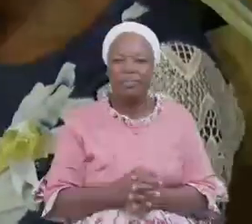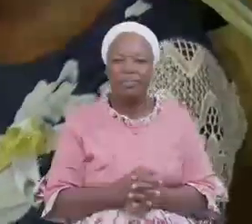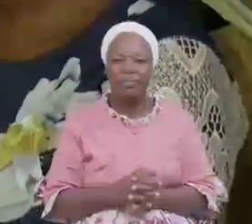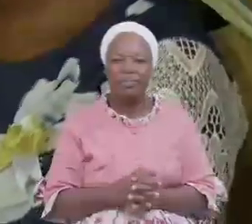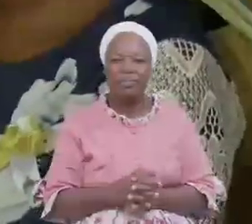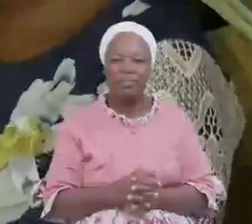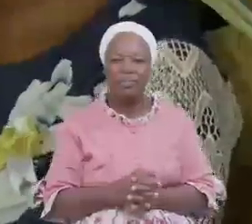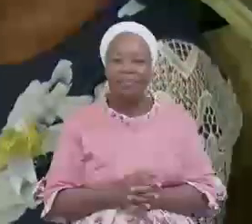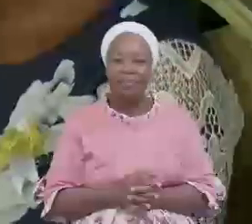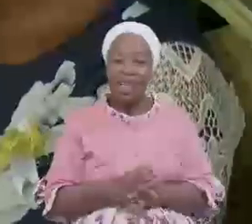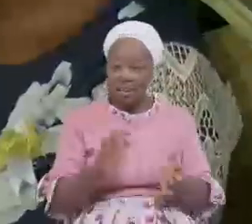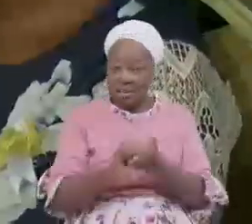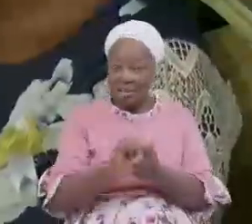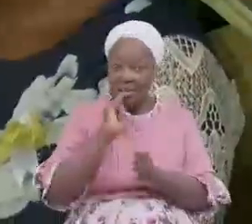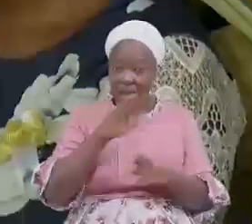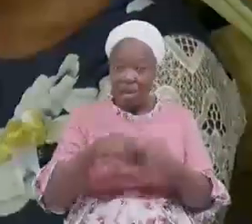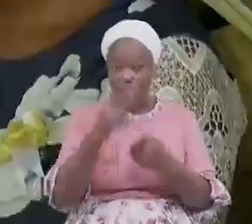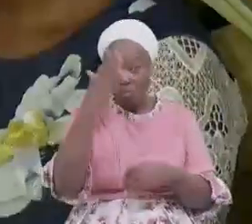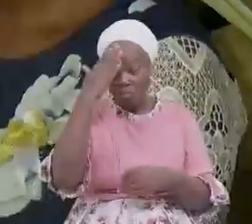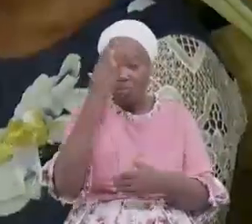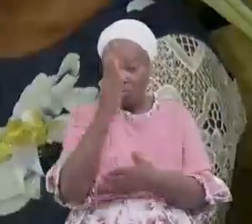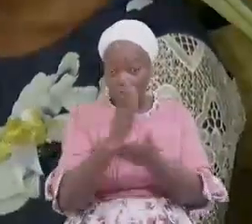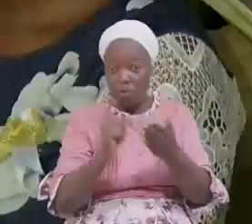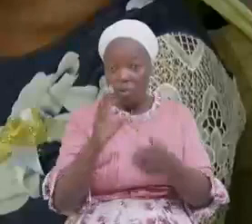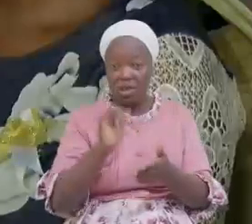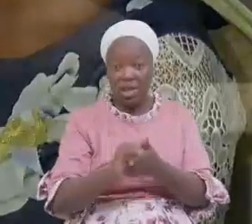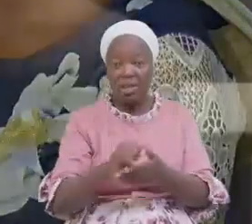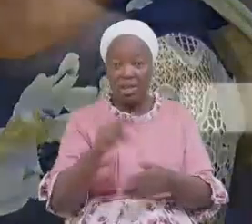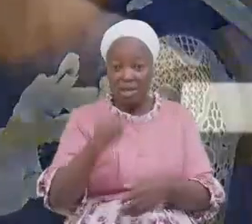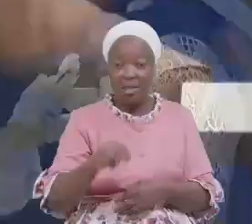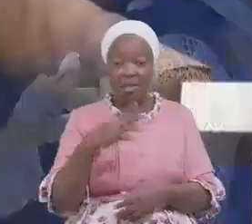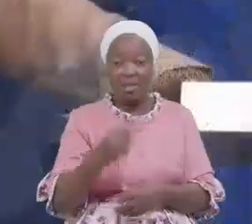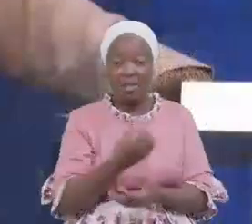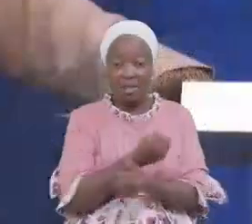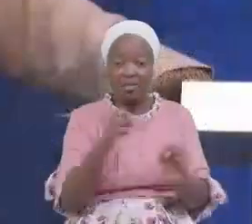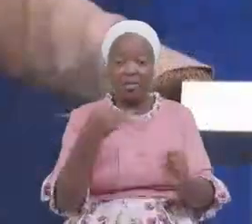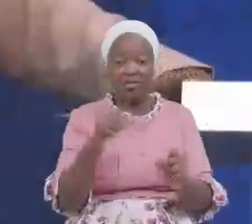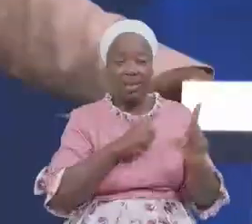That's how you know somebody who wants the redemption of the Lord,